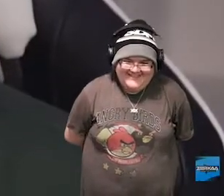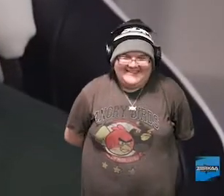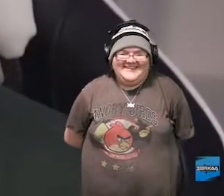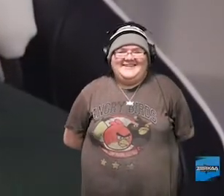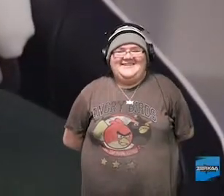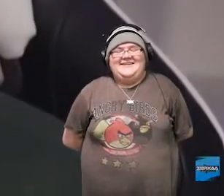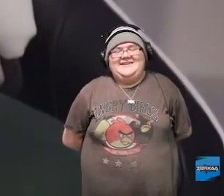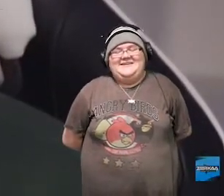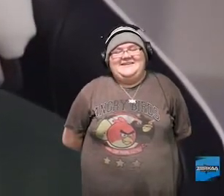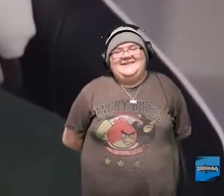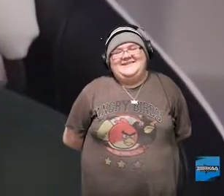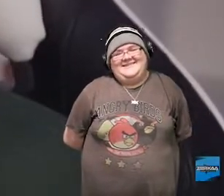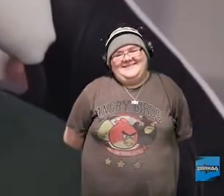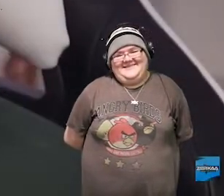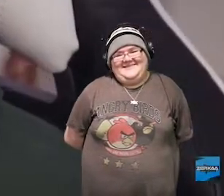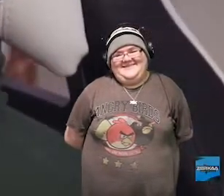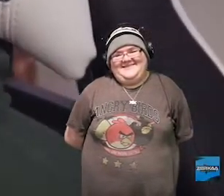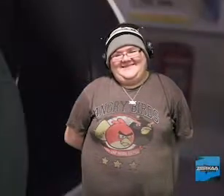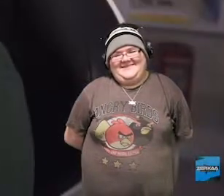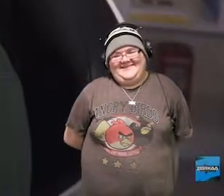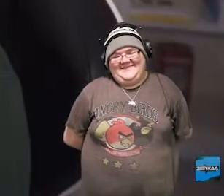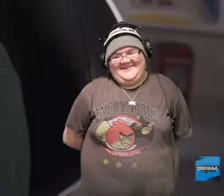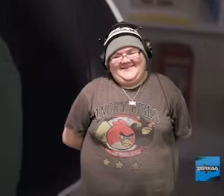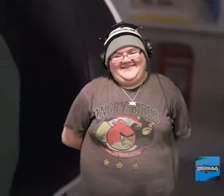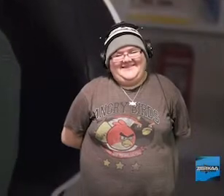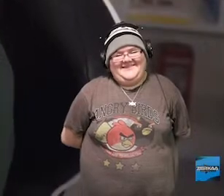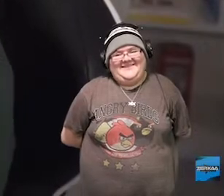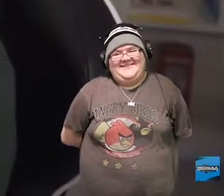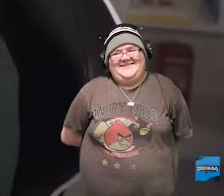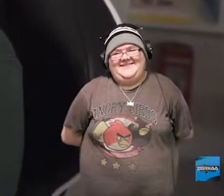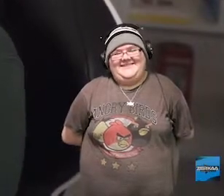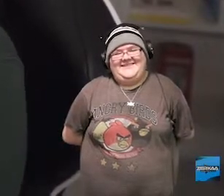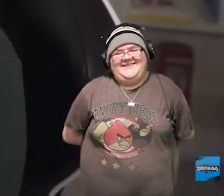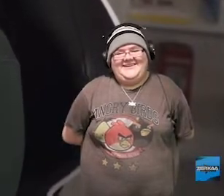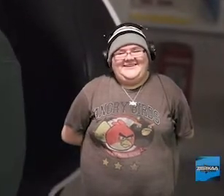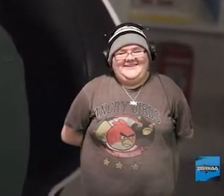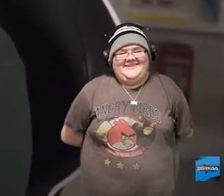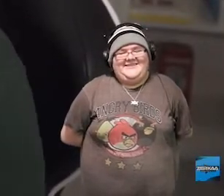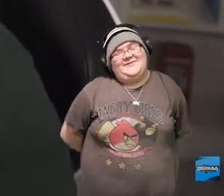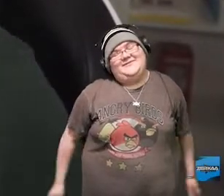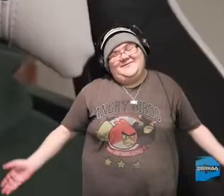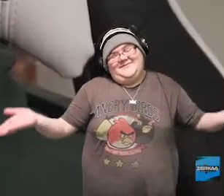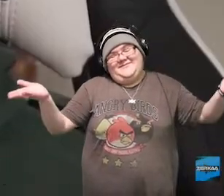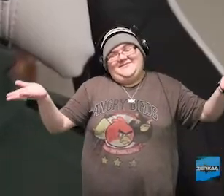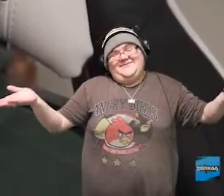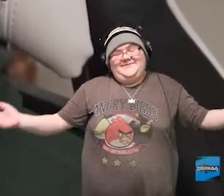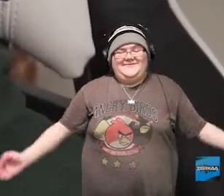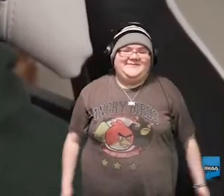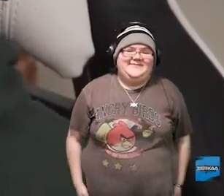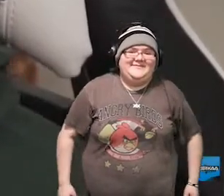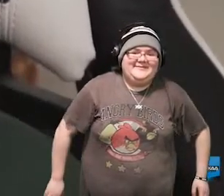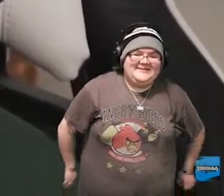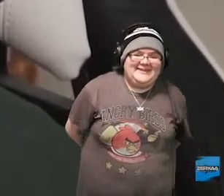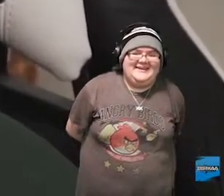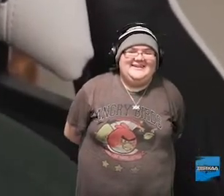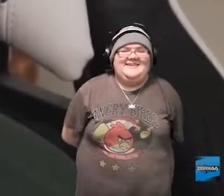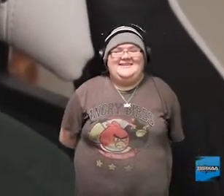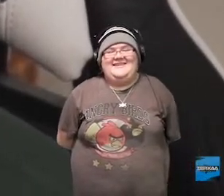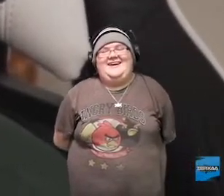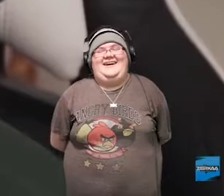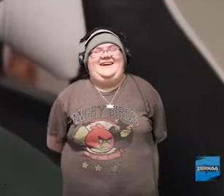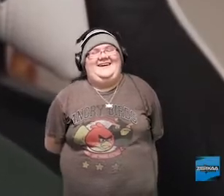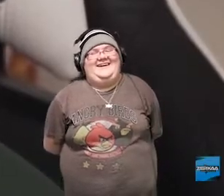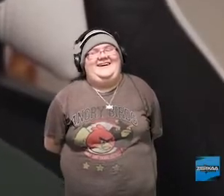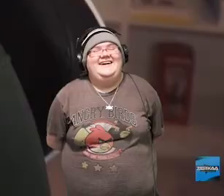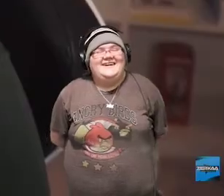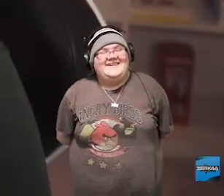have a lot more assists. So sometimes you get unlucky. You do all the work and do a sick pass, and then someone just misses the easiest shot. That's not shots at Ethan. Well, he is, actually. Unlucky, Ethan.